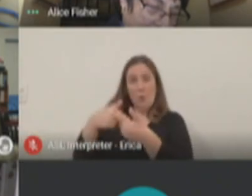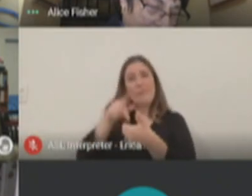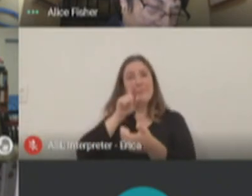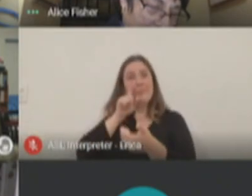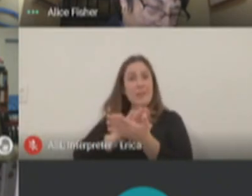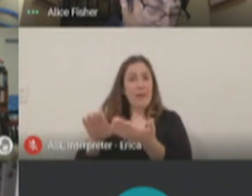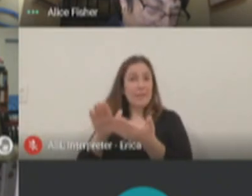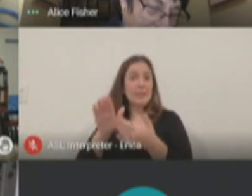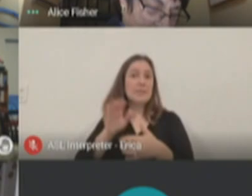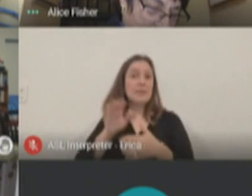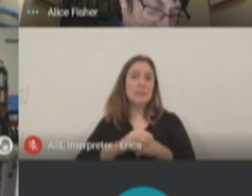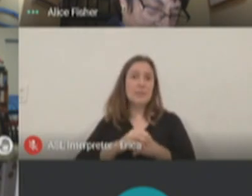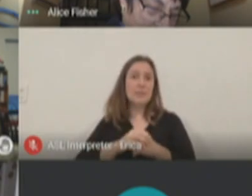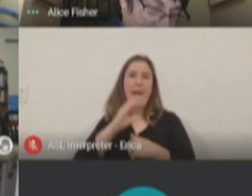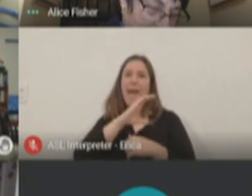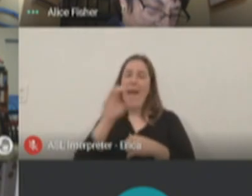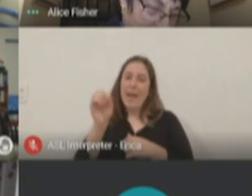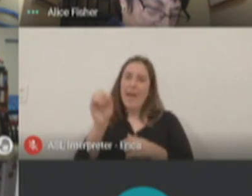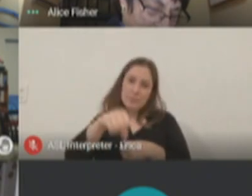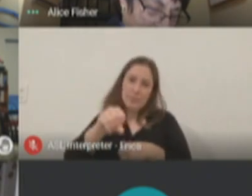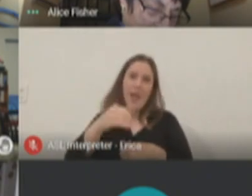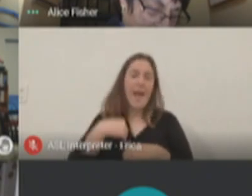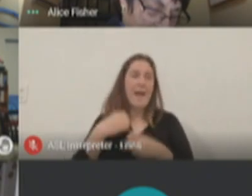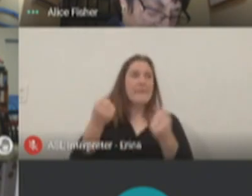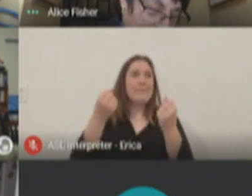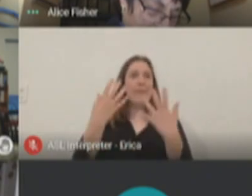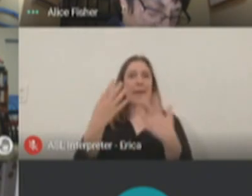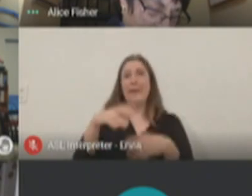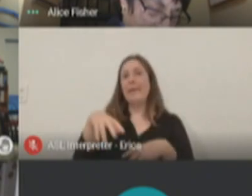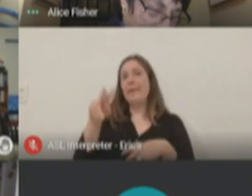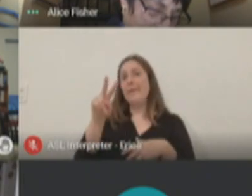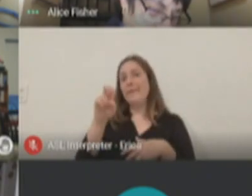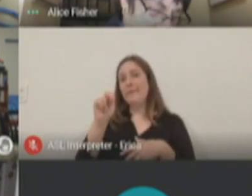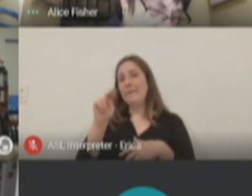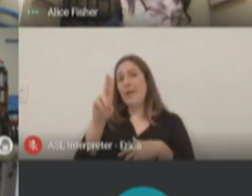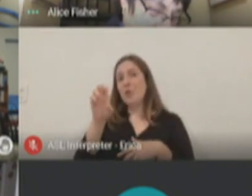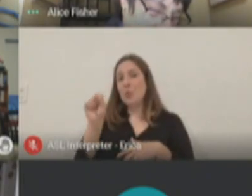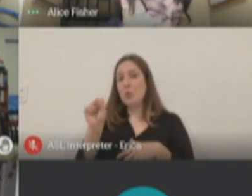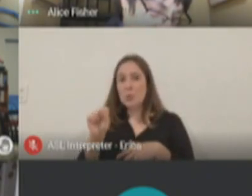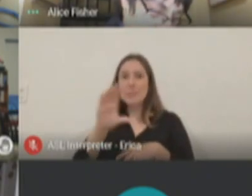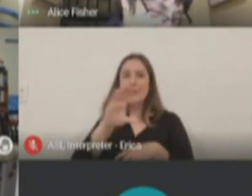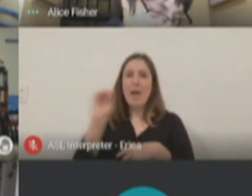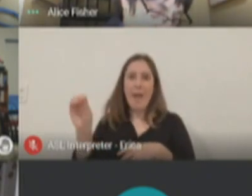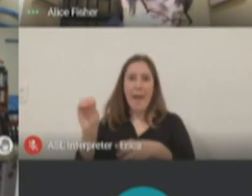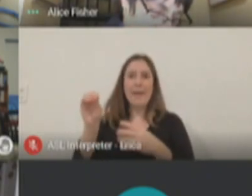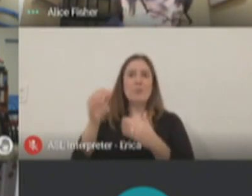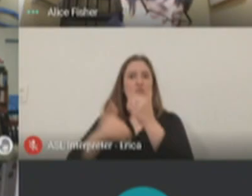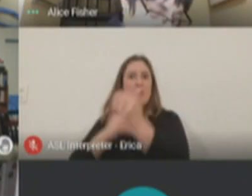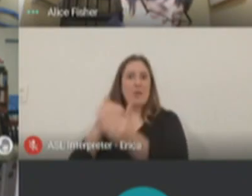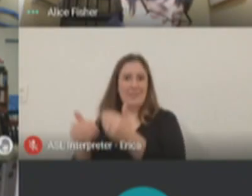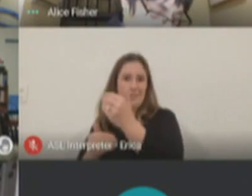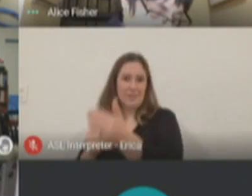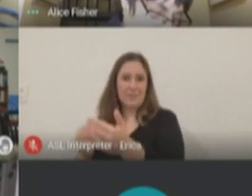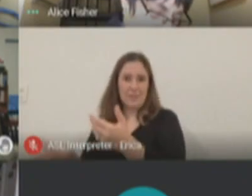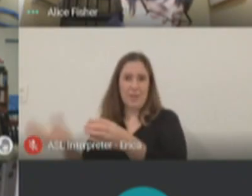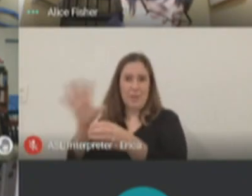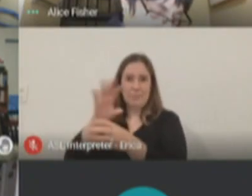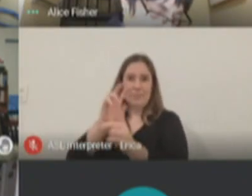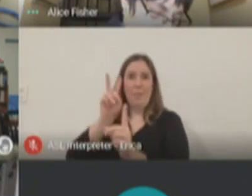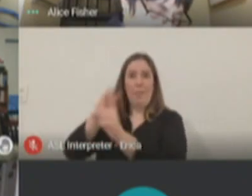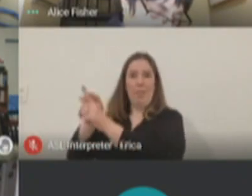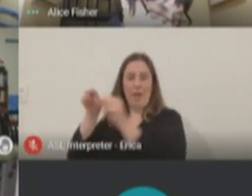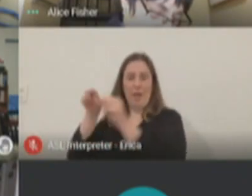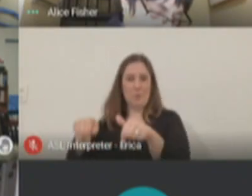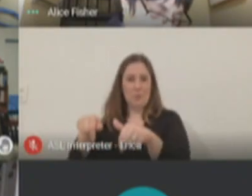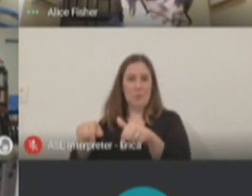other venues where this can be done, but the zoning amendment process was very important to us, that